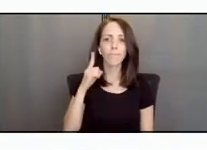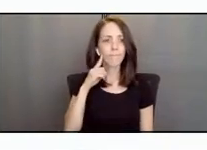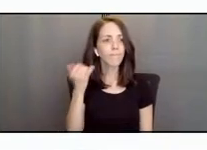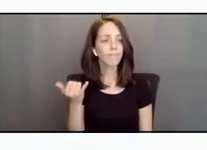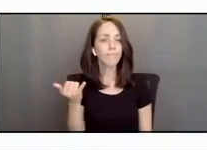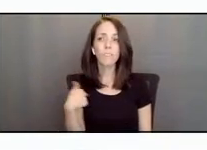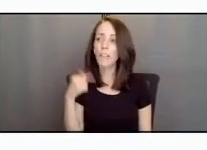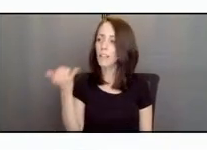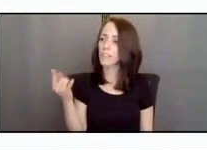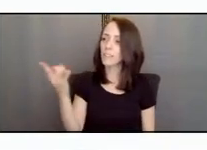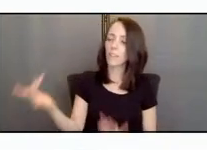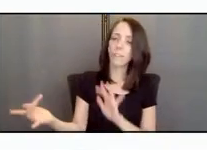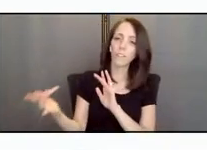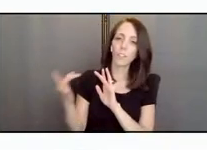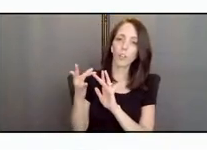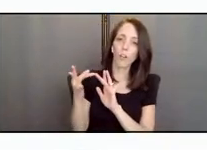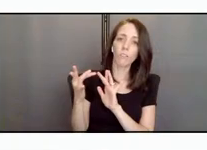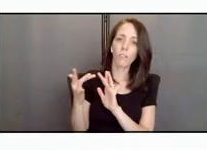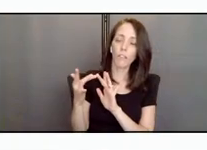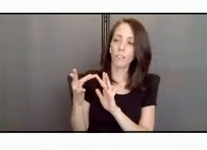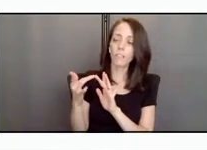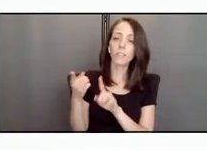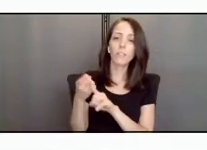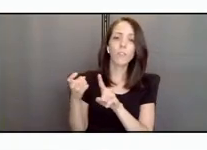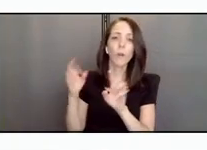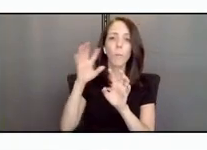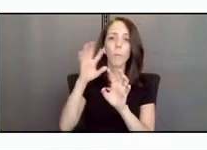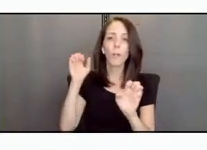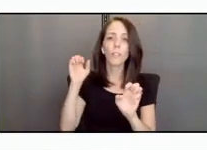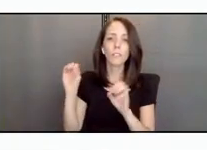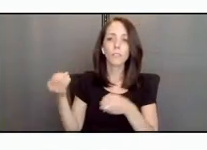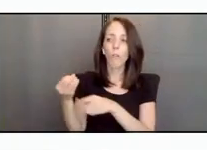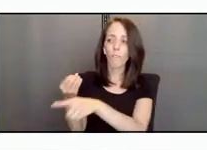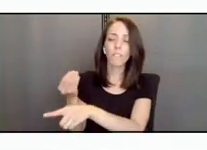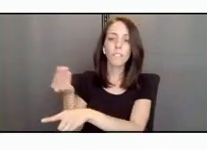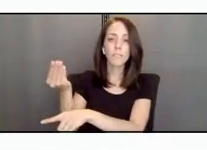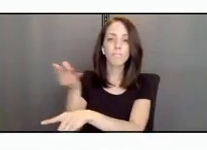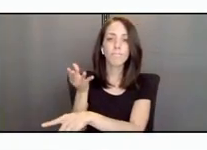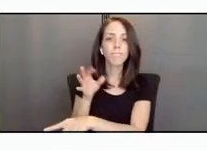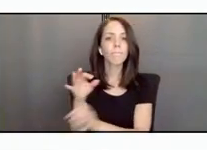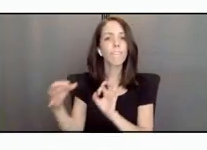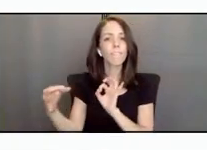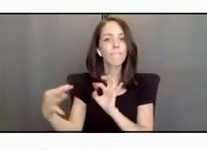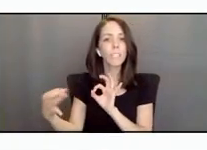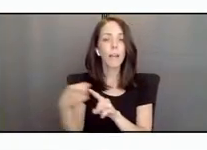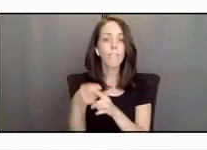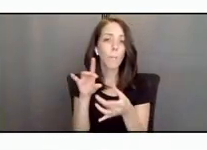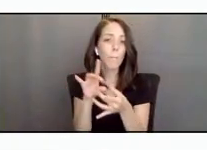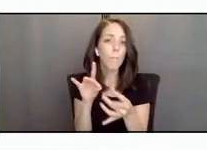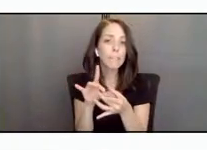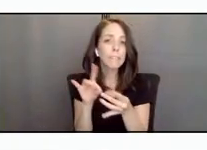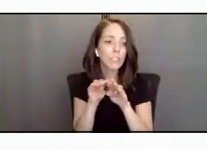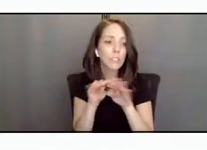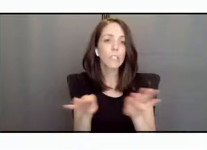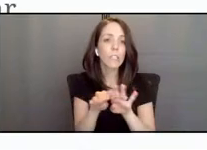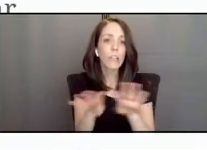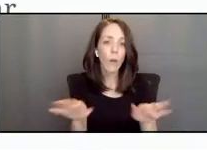by the president's office to give some feedback on the messaging that's going out. So I appreciate that. So next